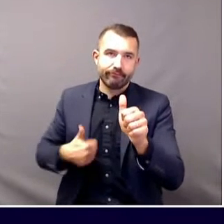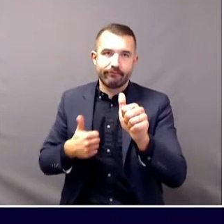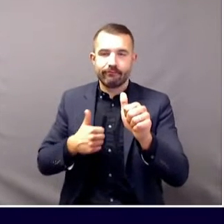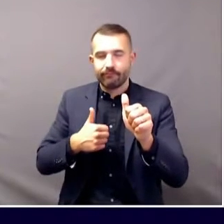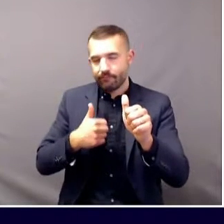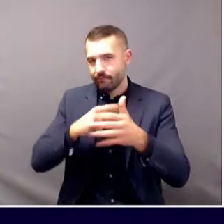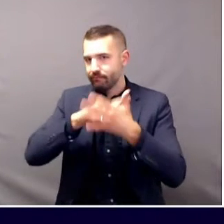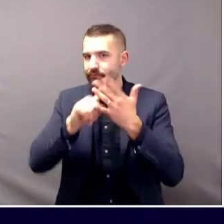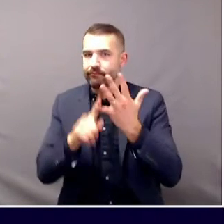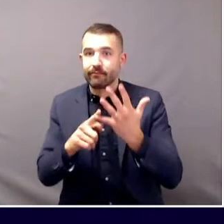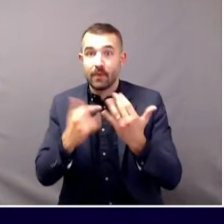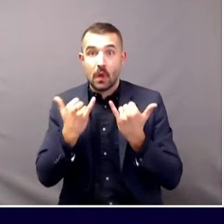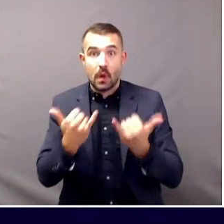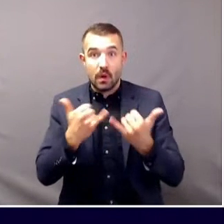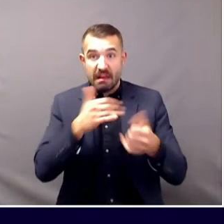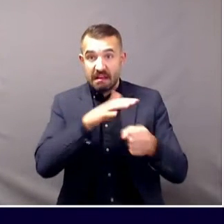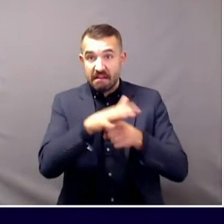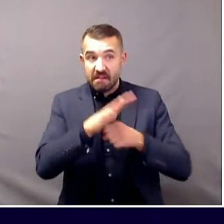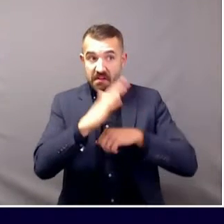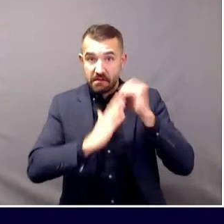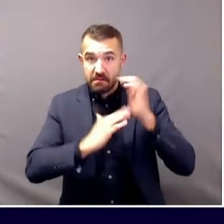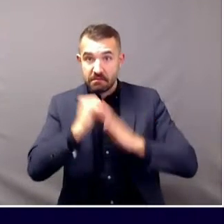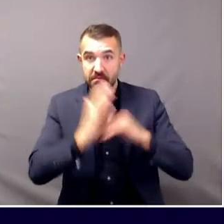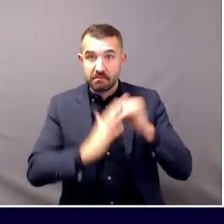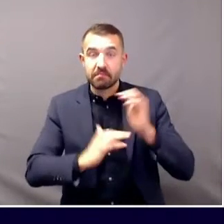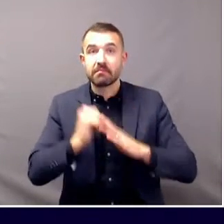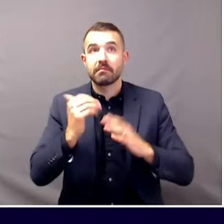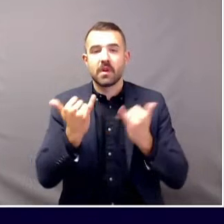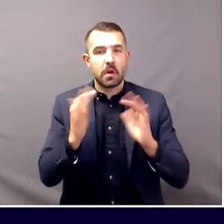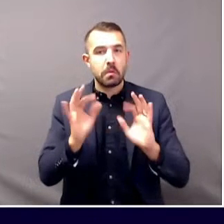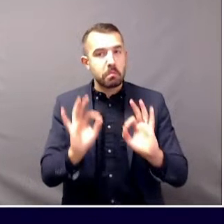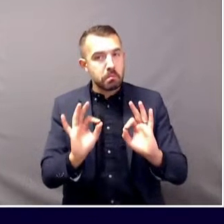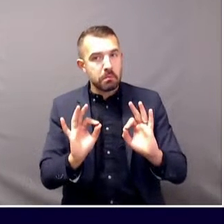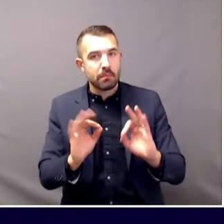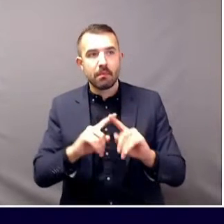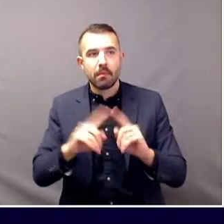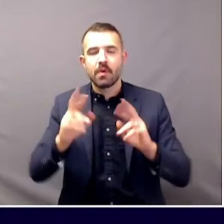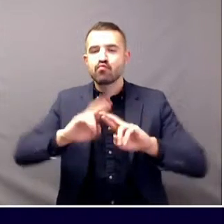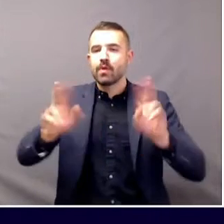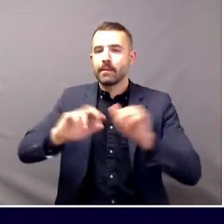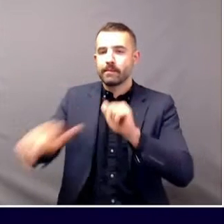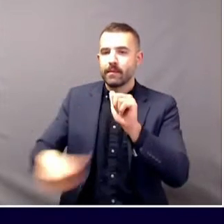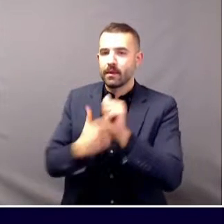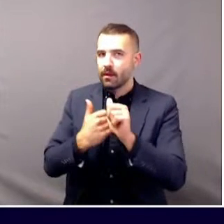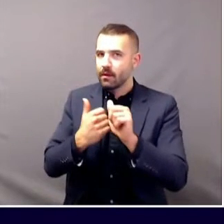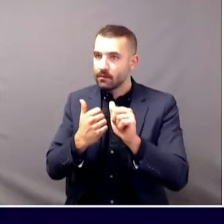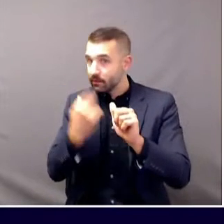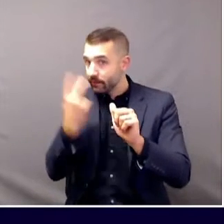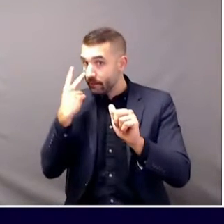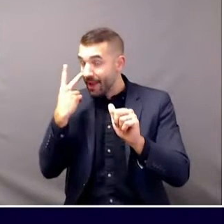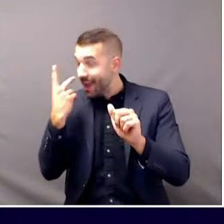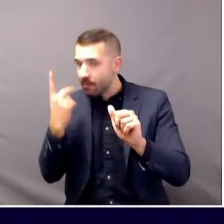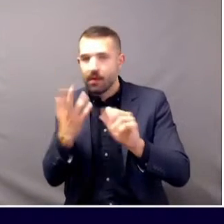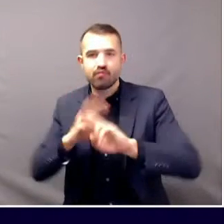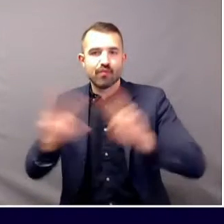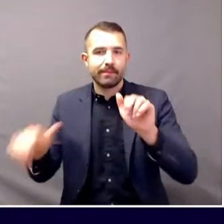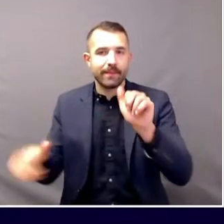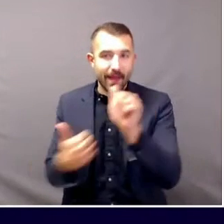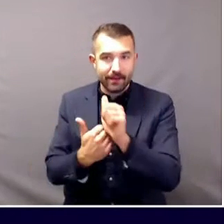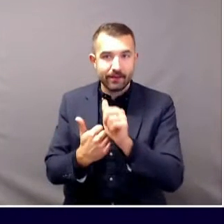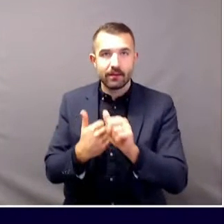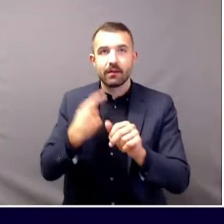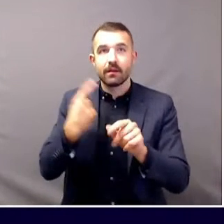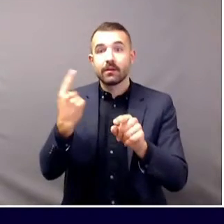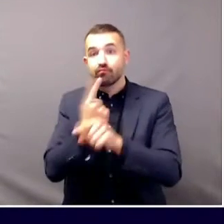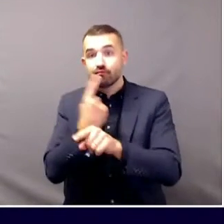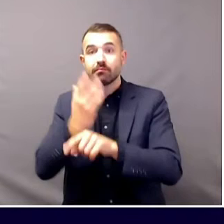intensive care units. There's also the availability of healthcare systems to convert their typical beds to intensive